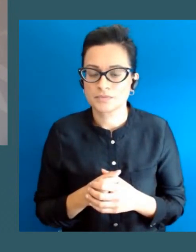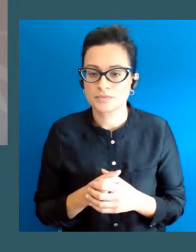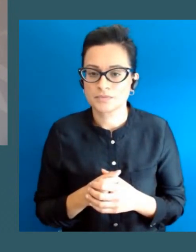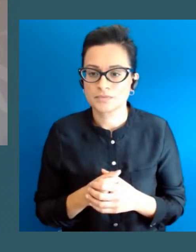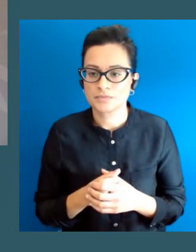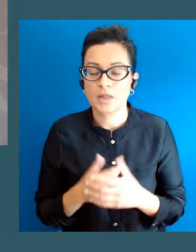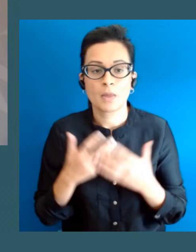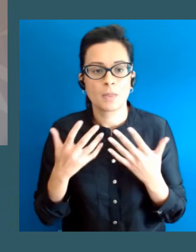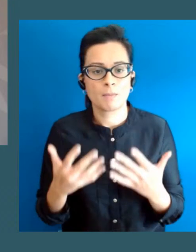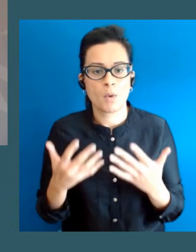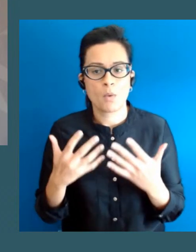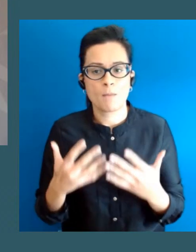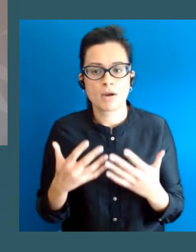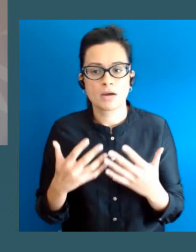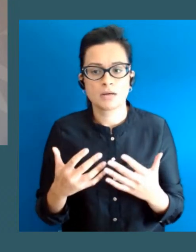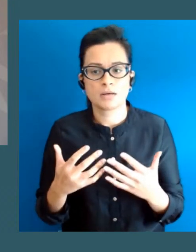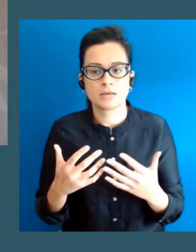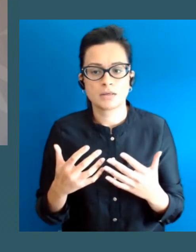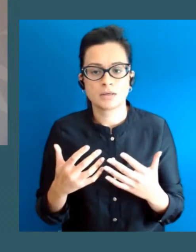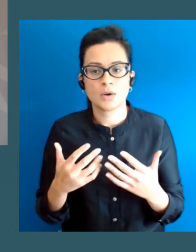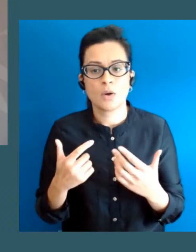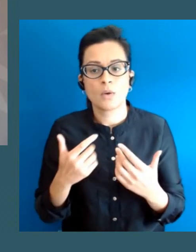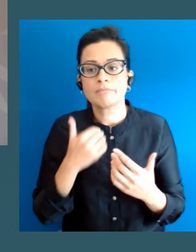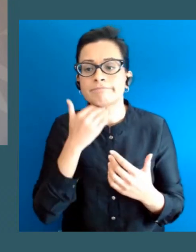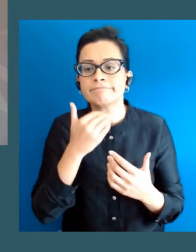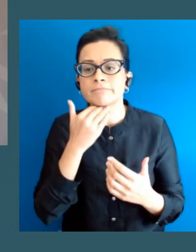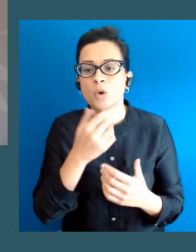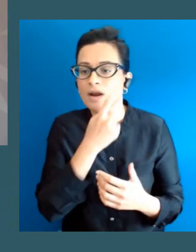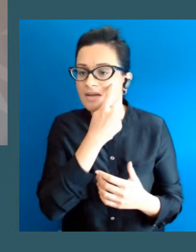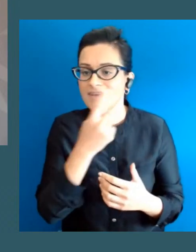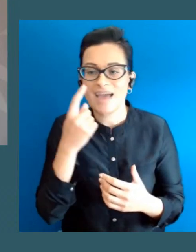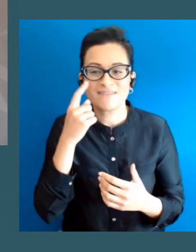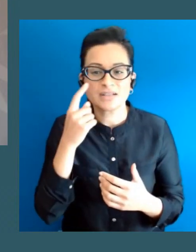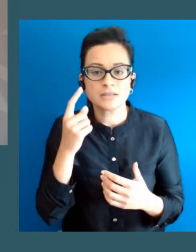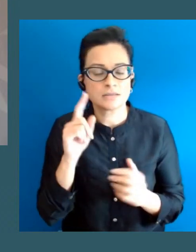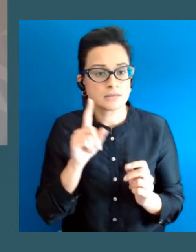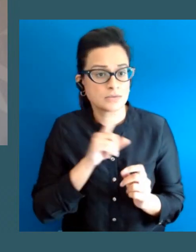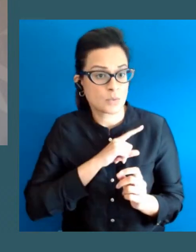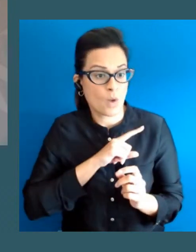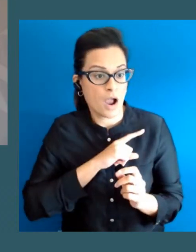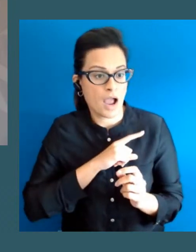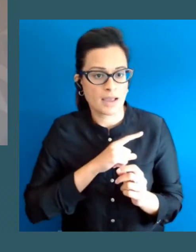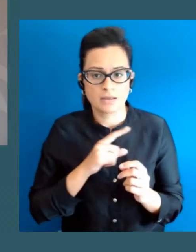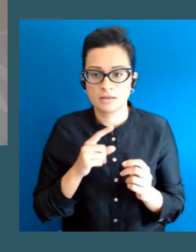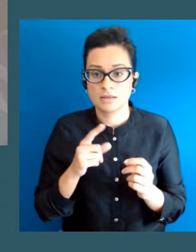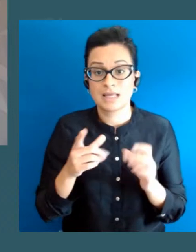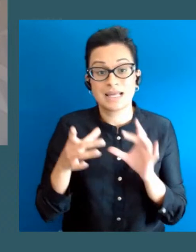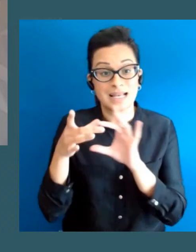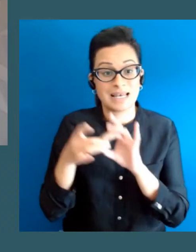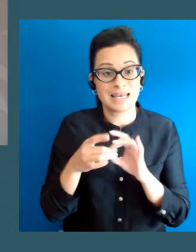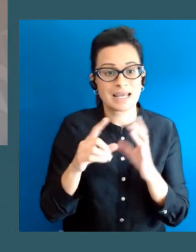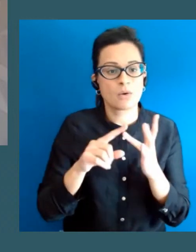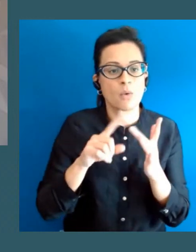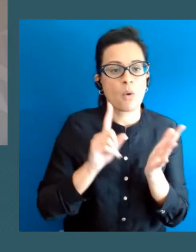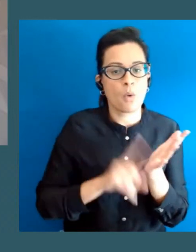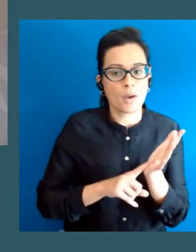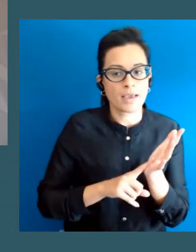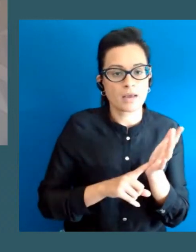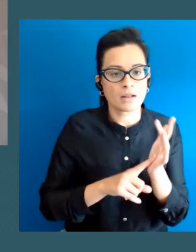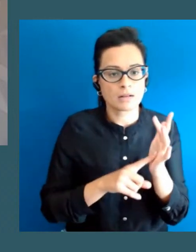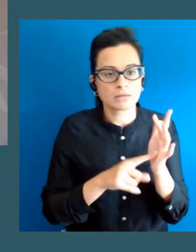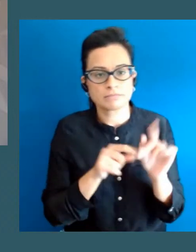evidence, if you like, about what is the mechanism of the oil to that might